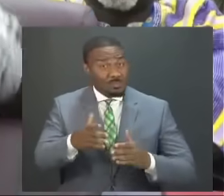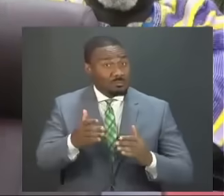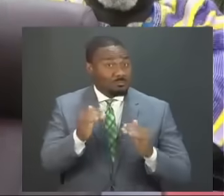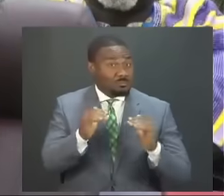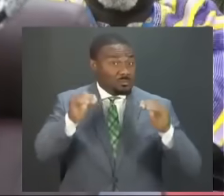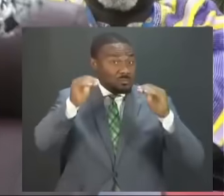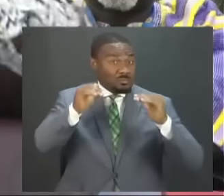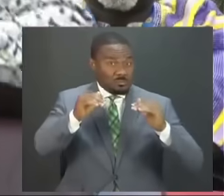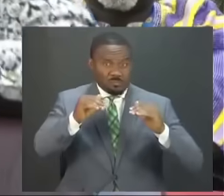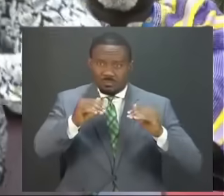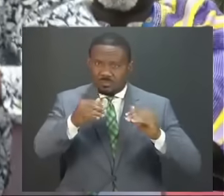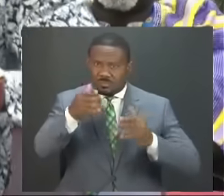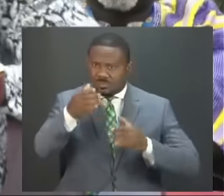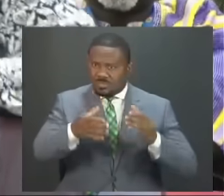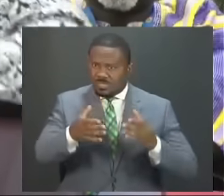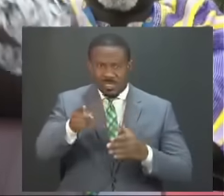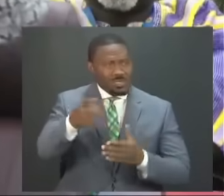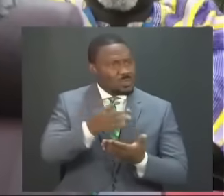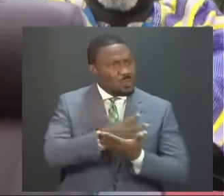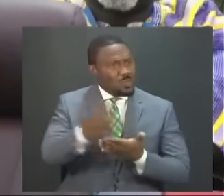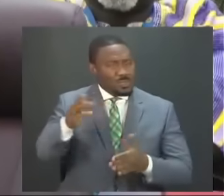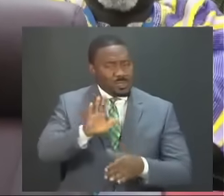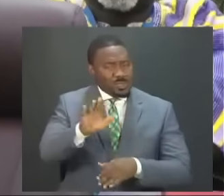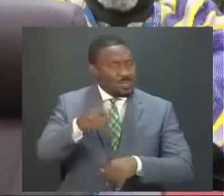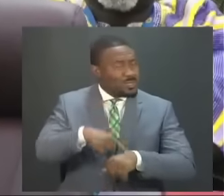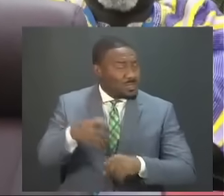He's wasting our time. So if